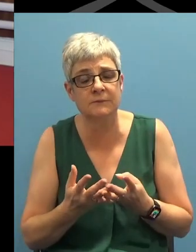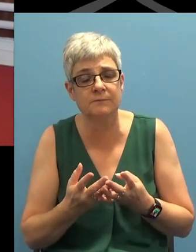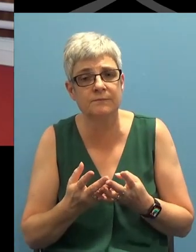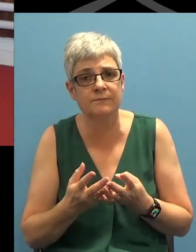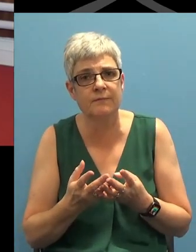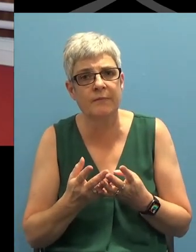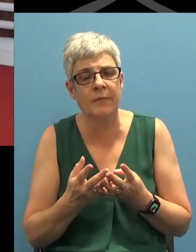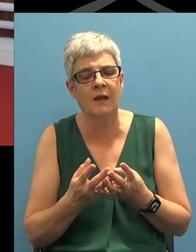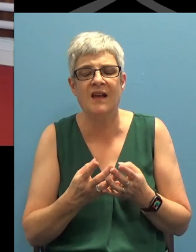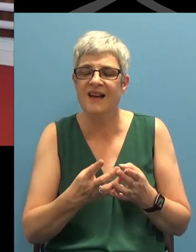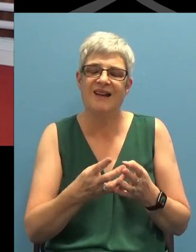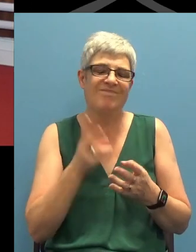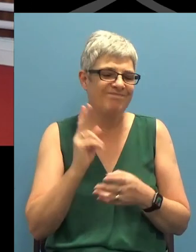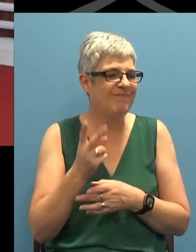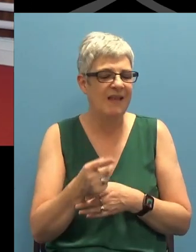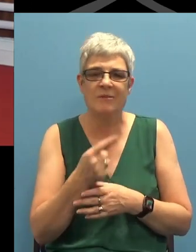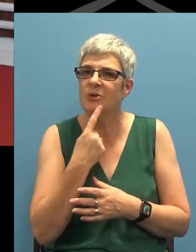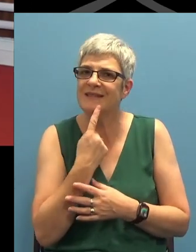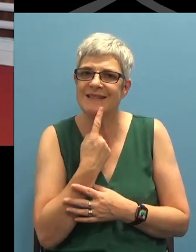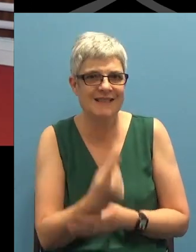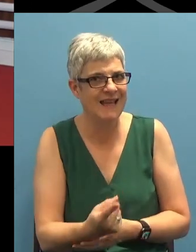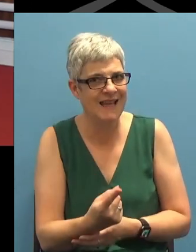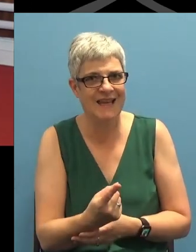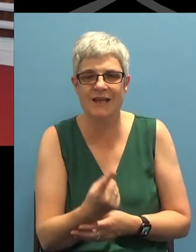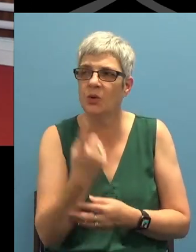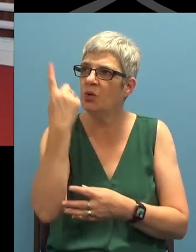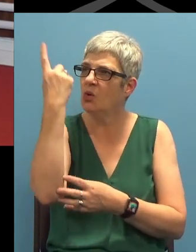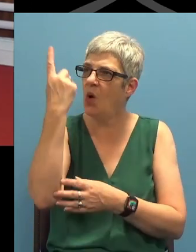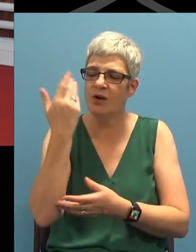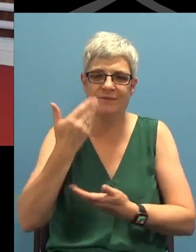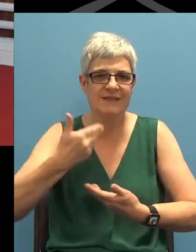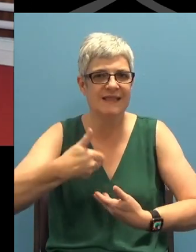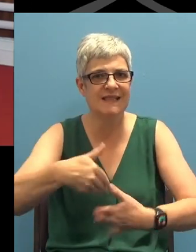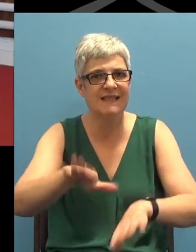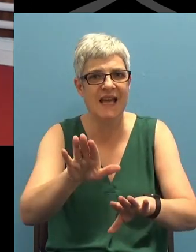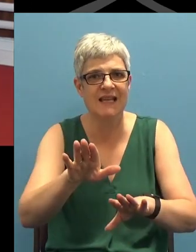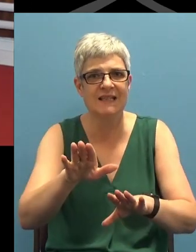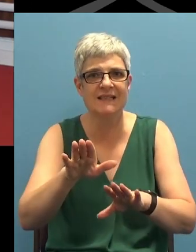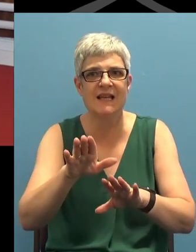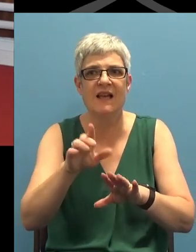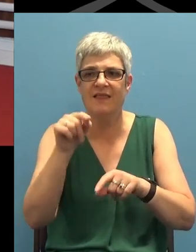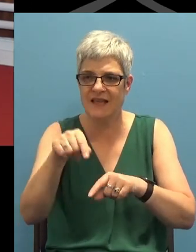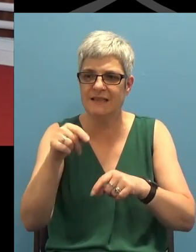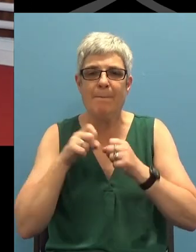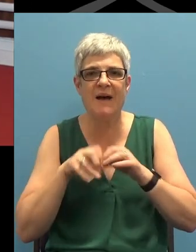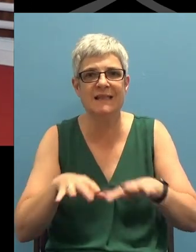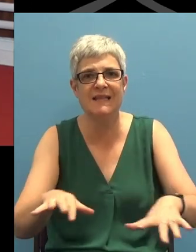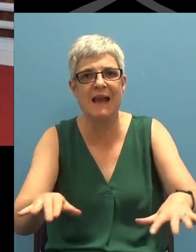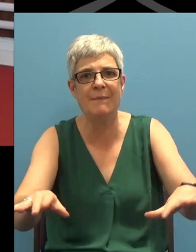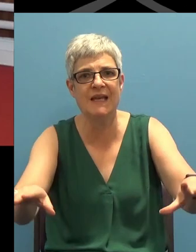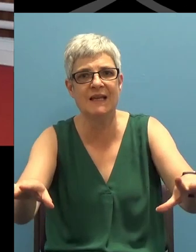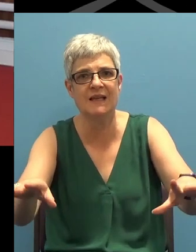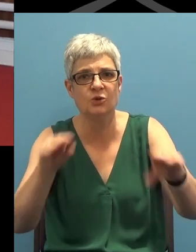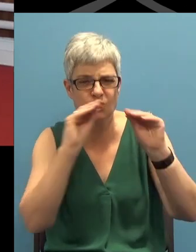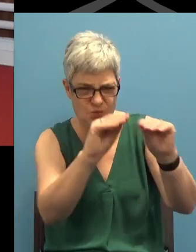Now, again, I'm not saying that God has sent this time of a pandemic in order